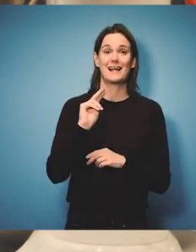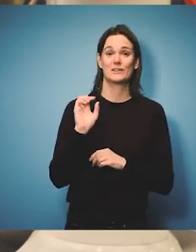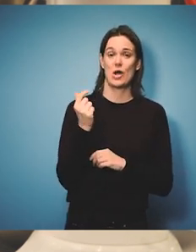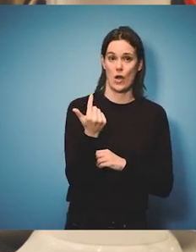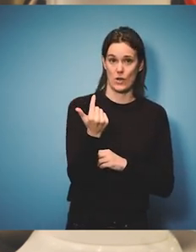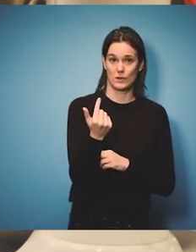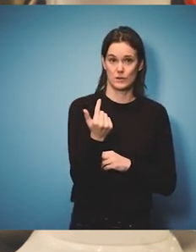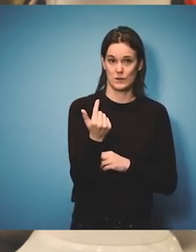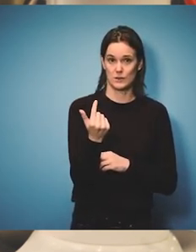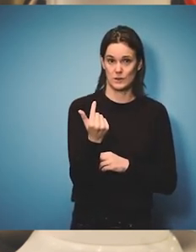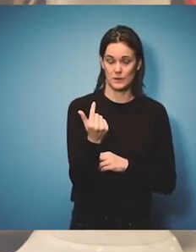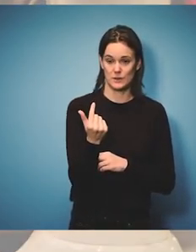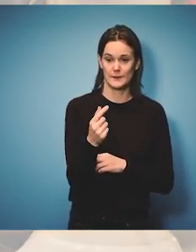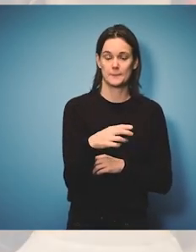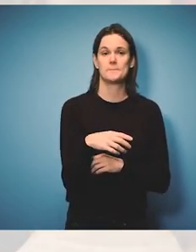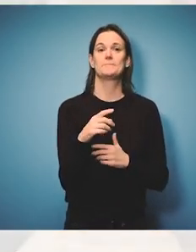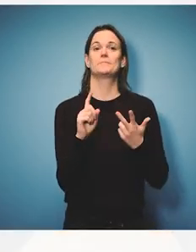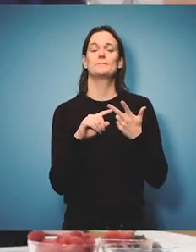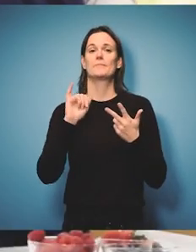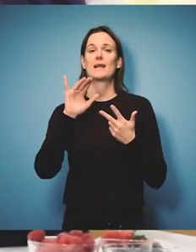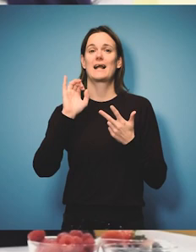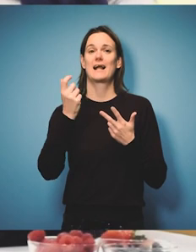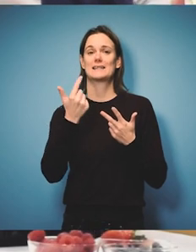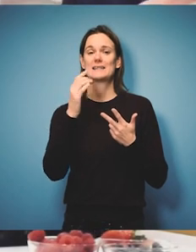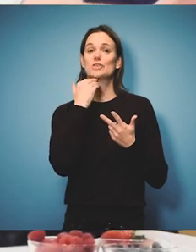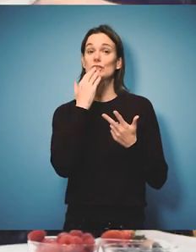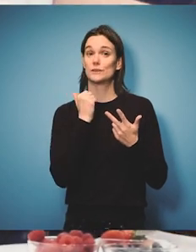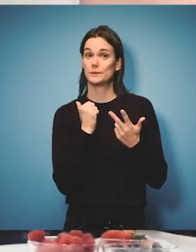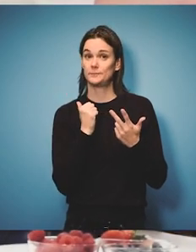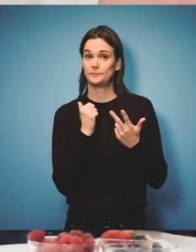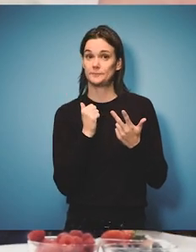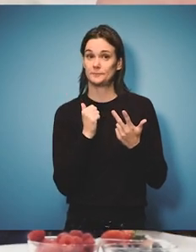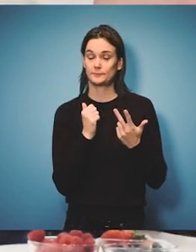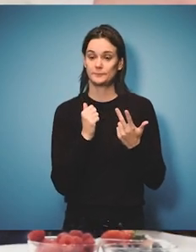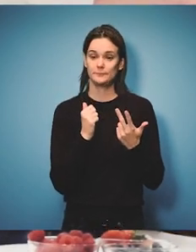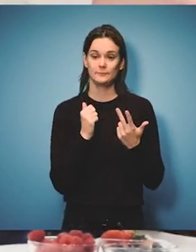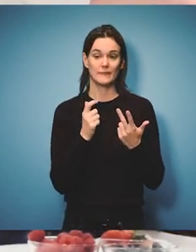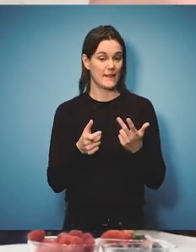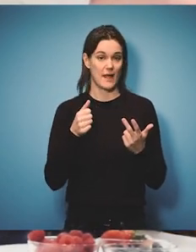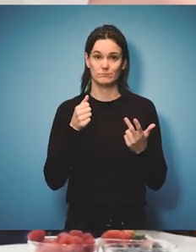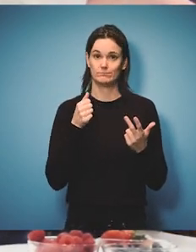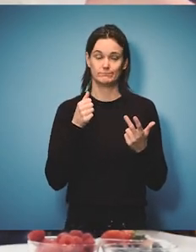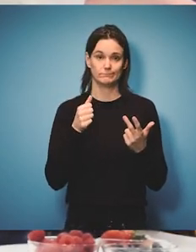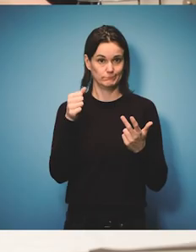possible, as well as my eggnog. So now I have my icing sugar.